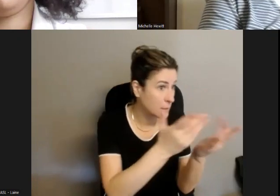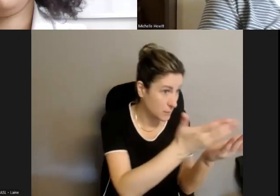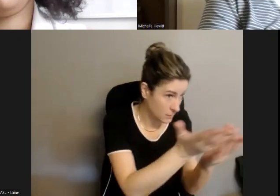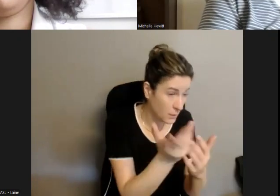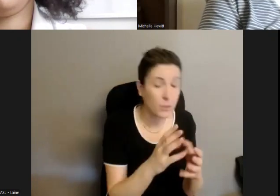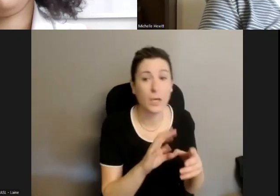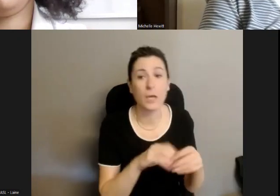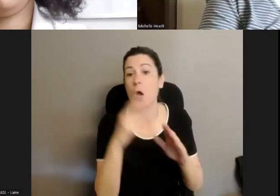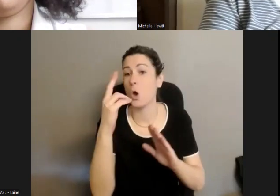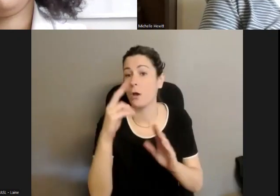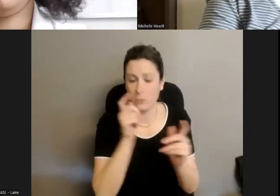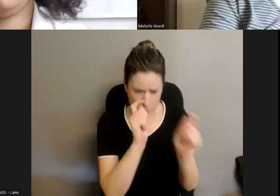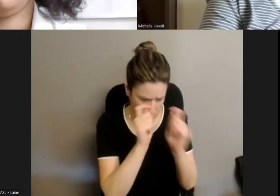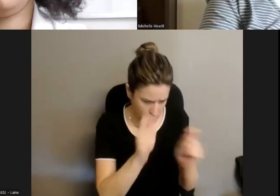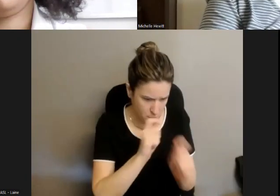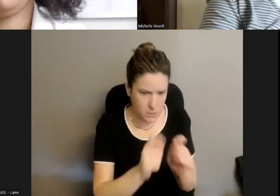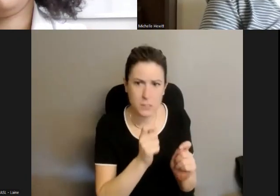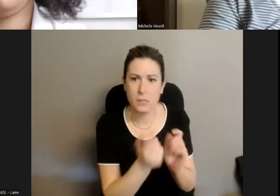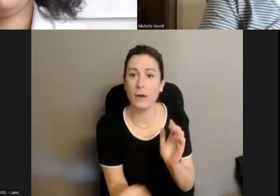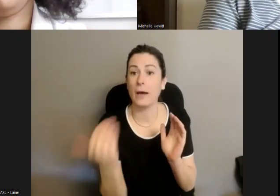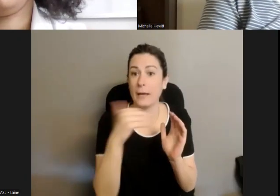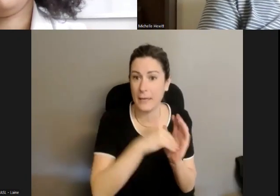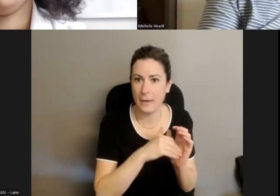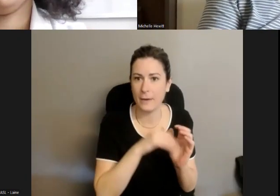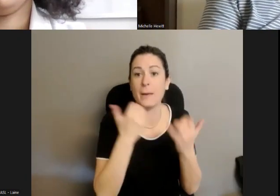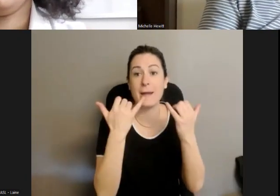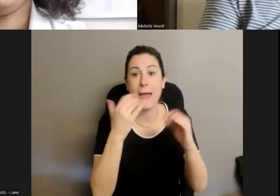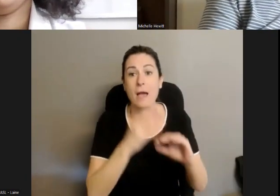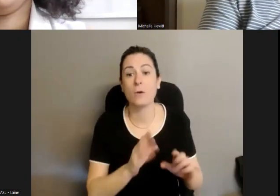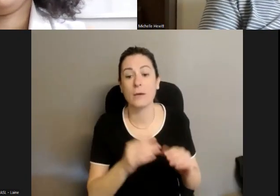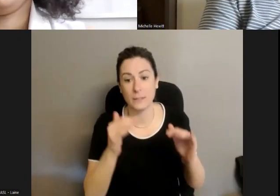of that third reading in the Senate.